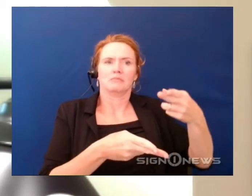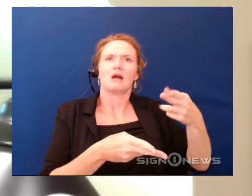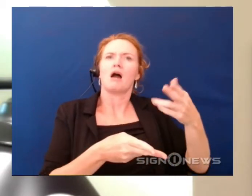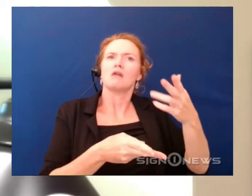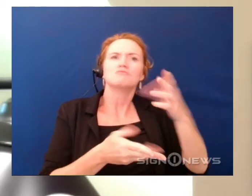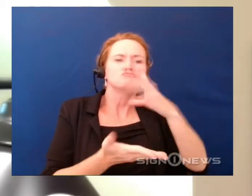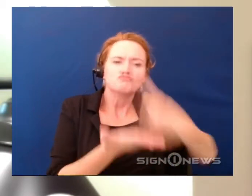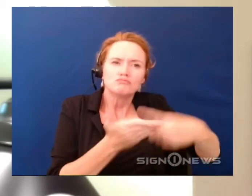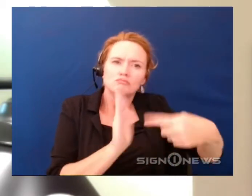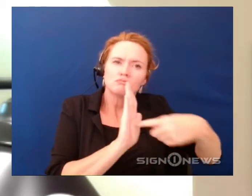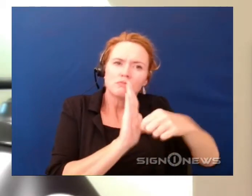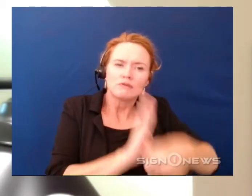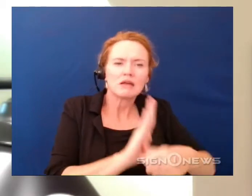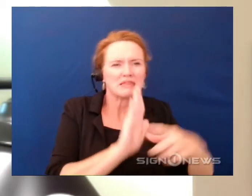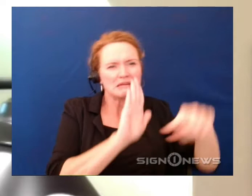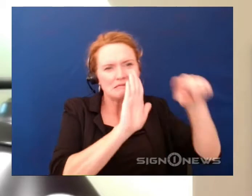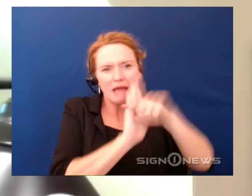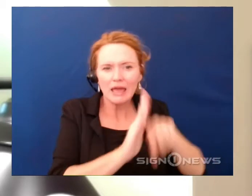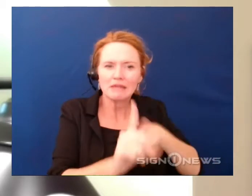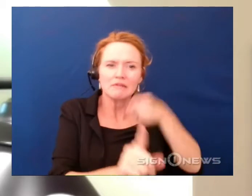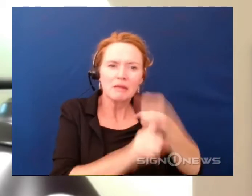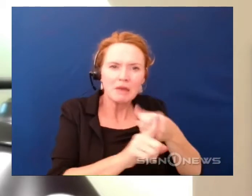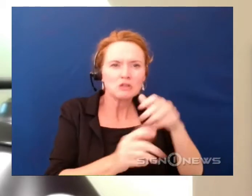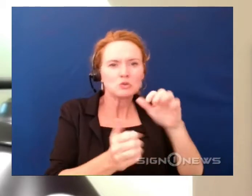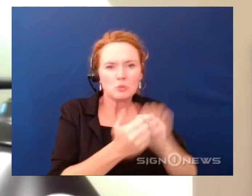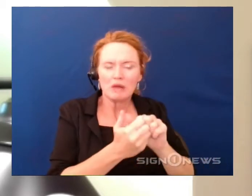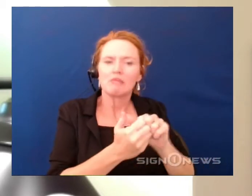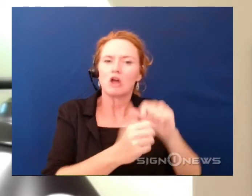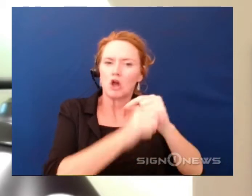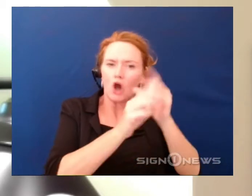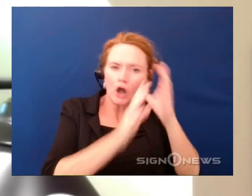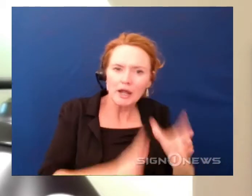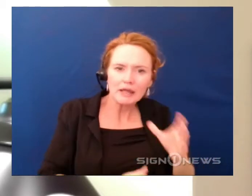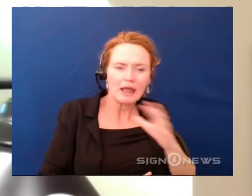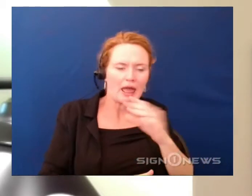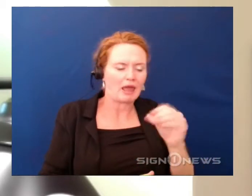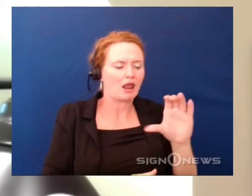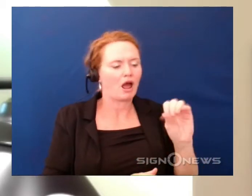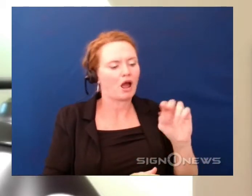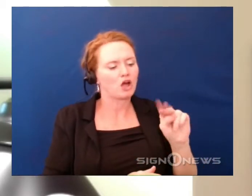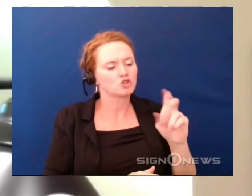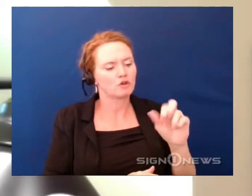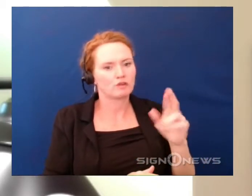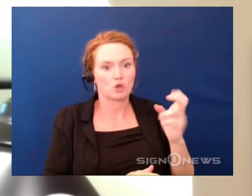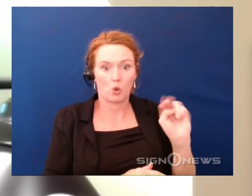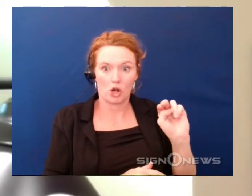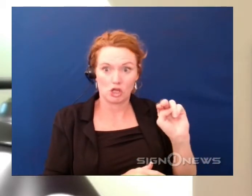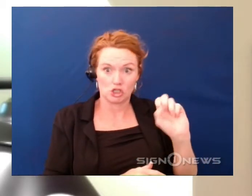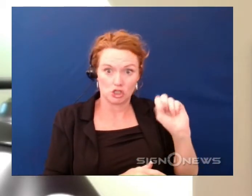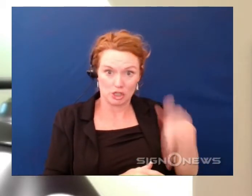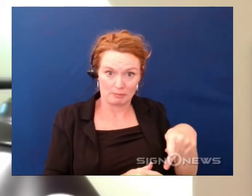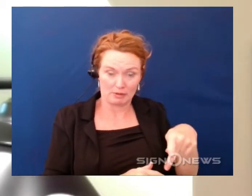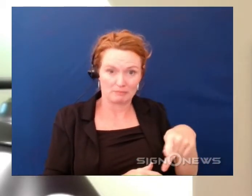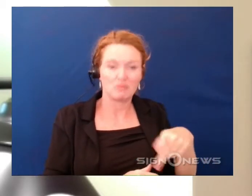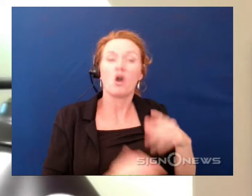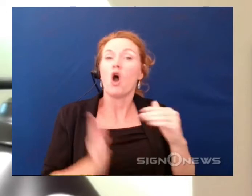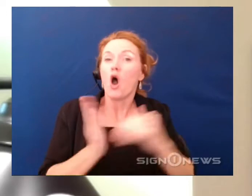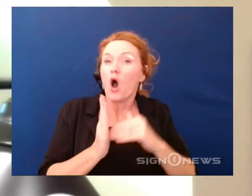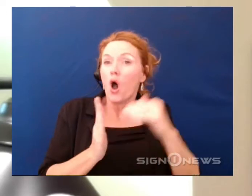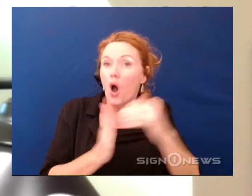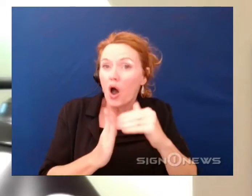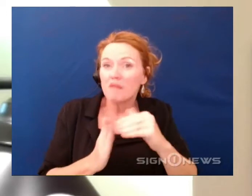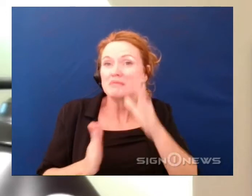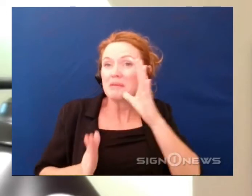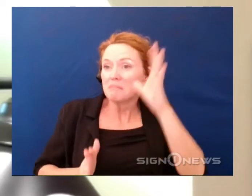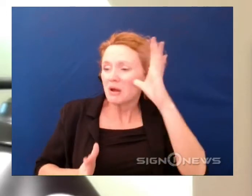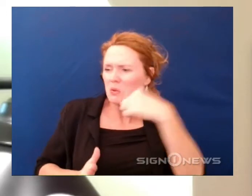of conservatorships and guardianships. The parents of people who cannot speak are regularly told guardianship is necessary.